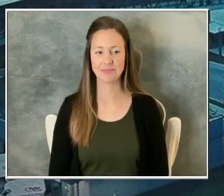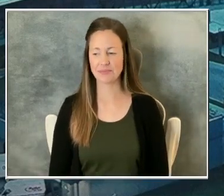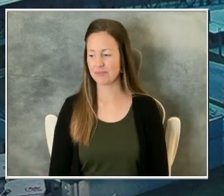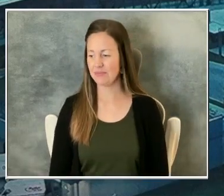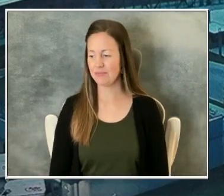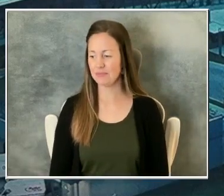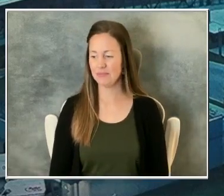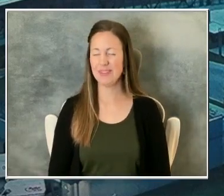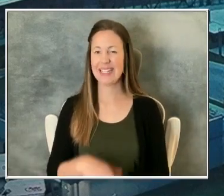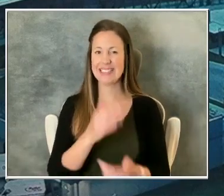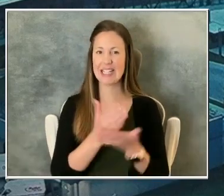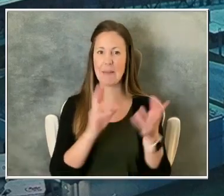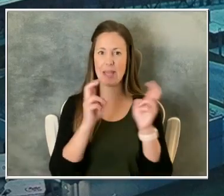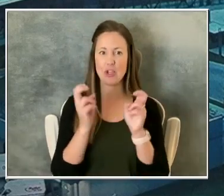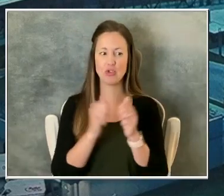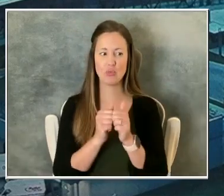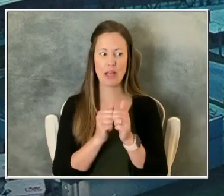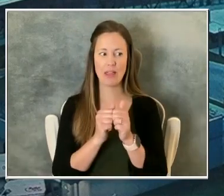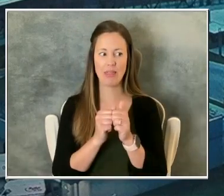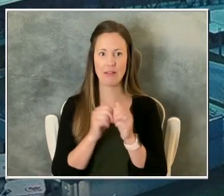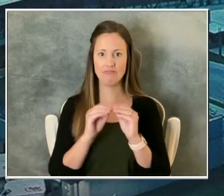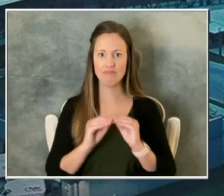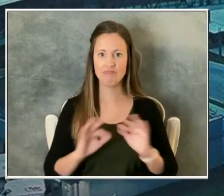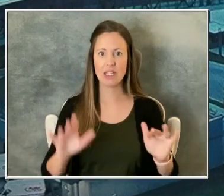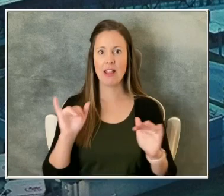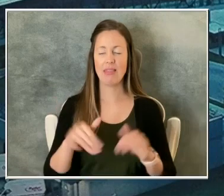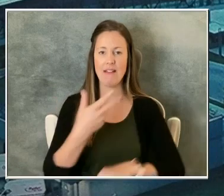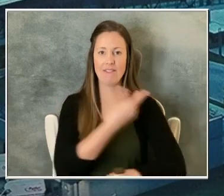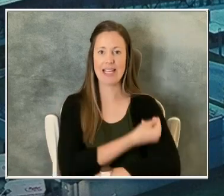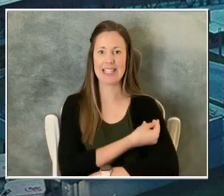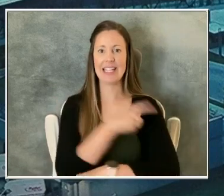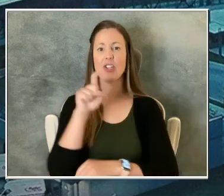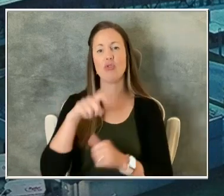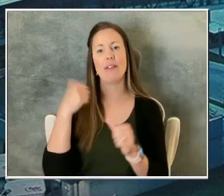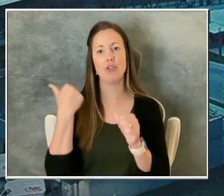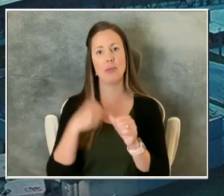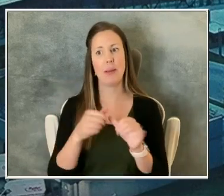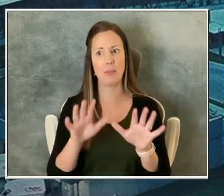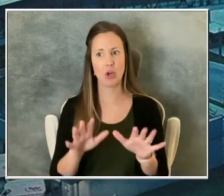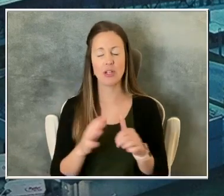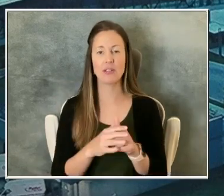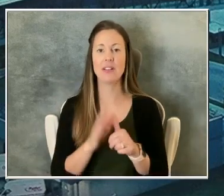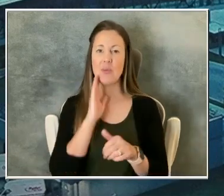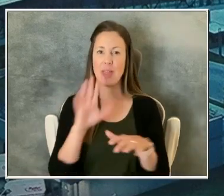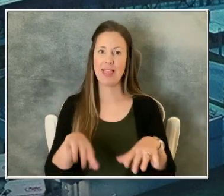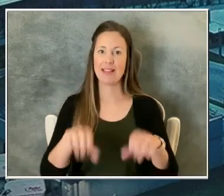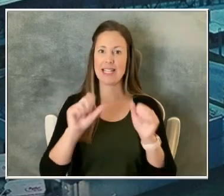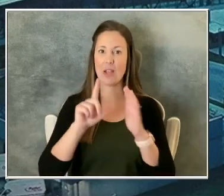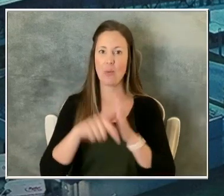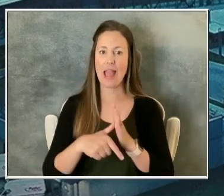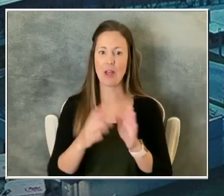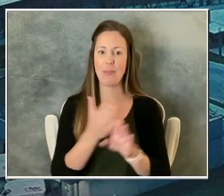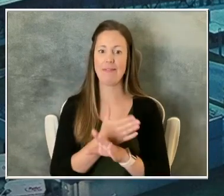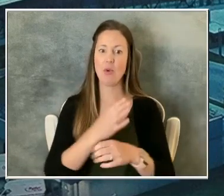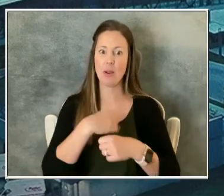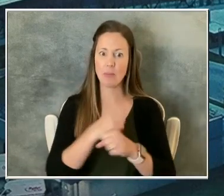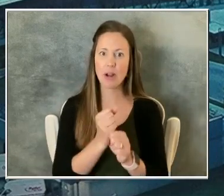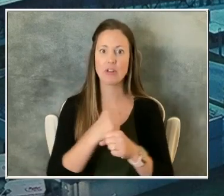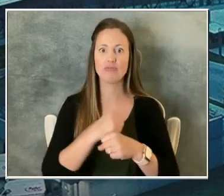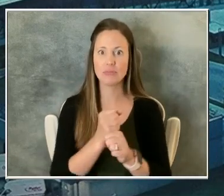have to remember, just as every other time we've rolled out vaccine, it takes a while to get production ramped up and get it